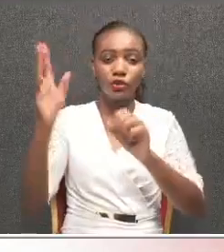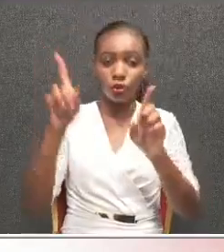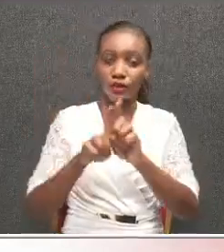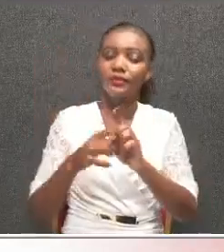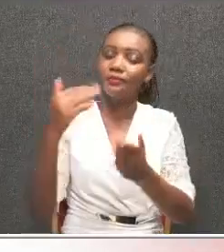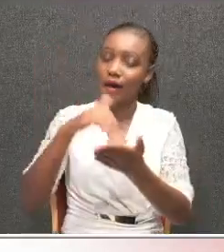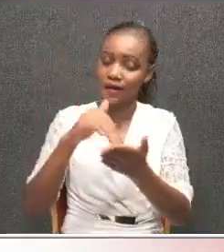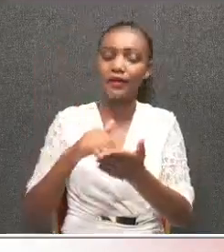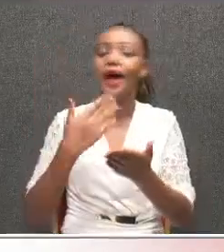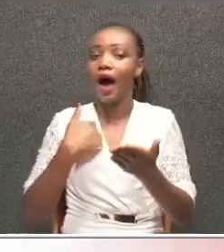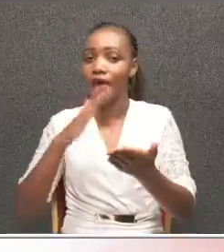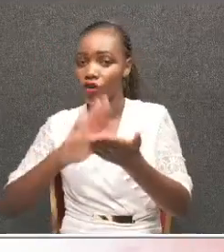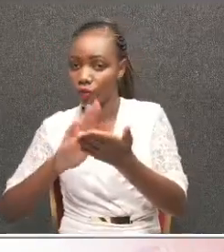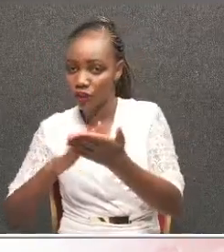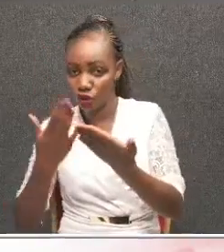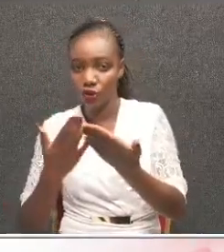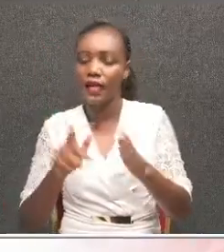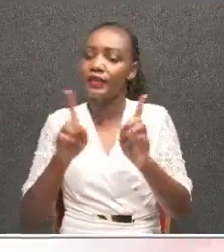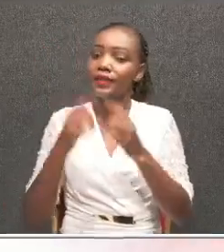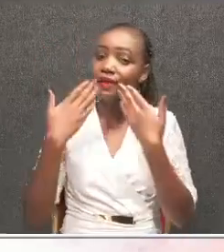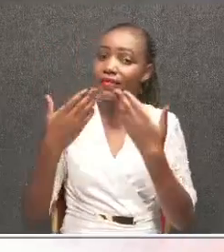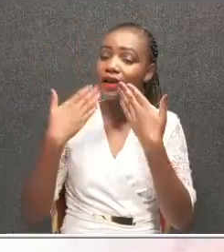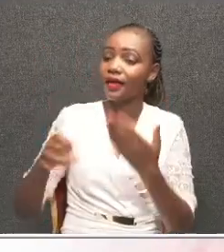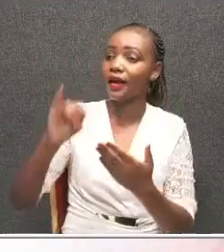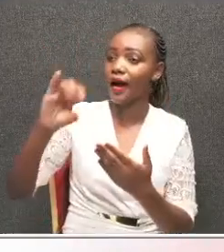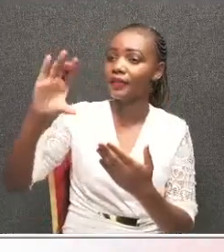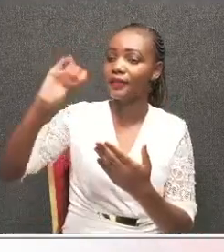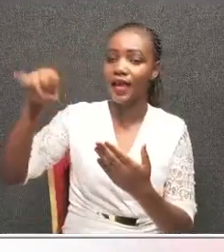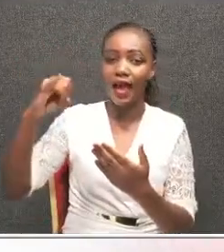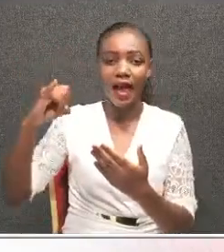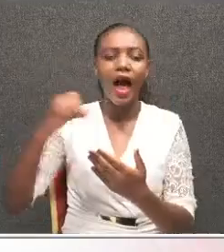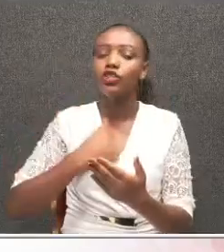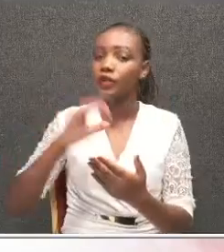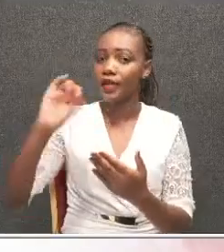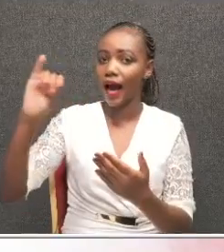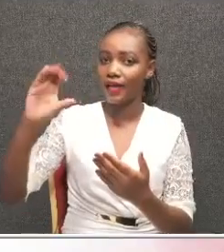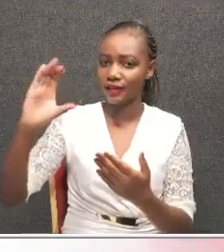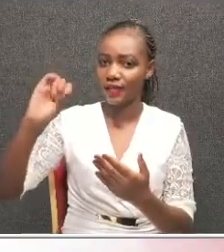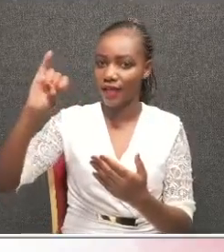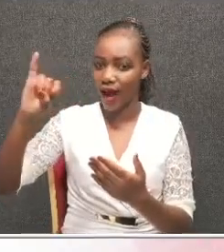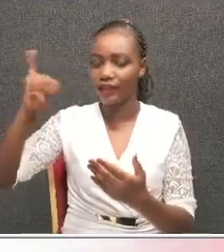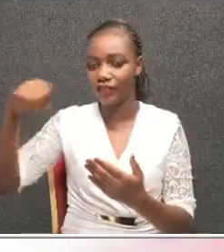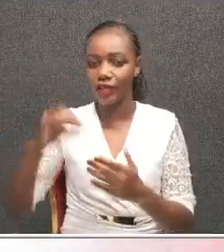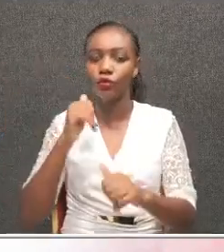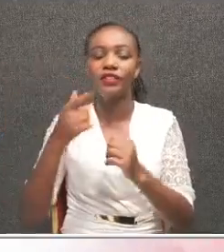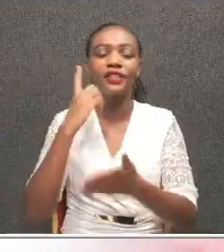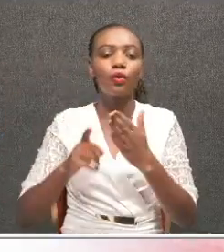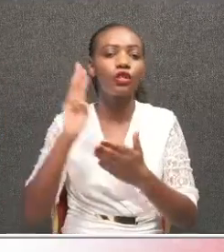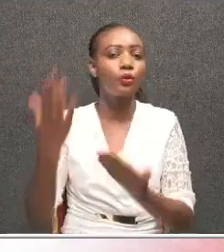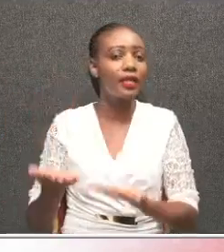veiled commendation, lauded the ICIJ for the report, saying it will improve financial transparency.